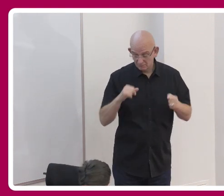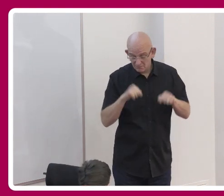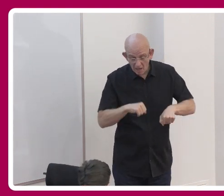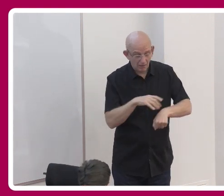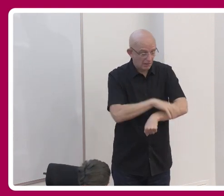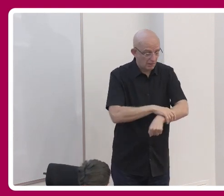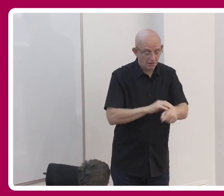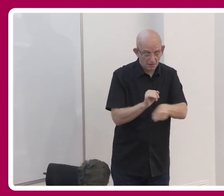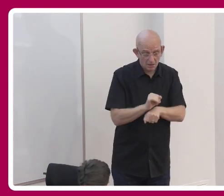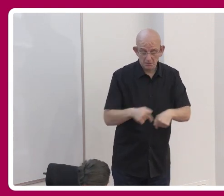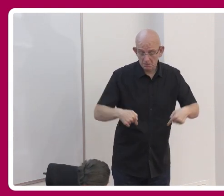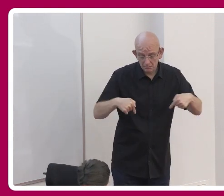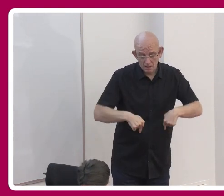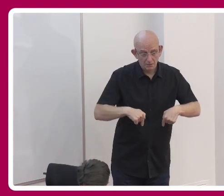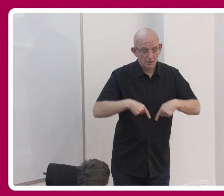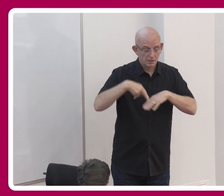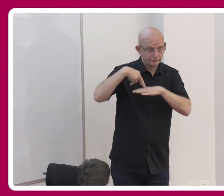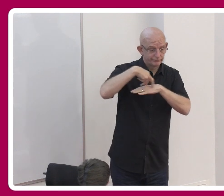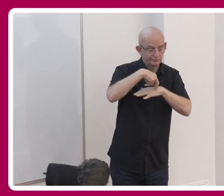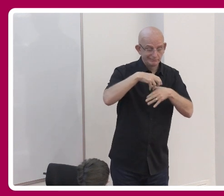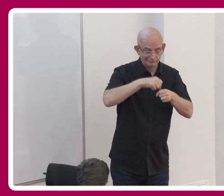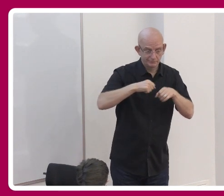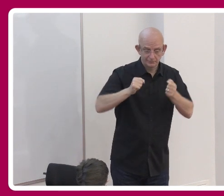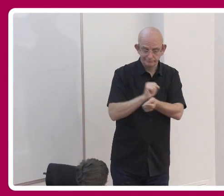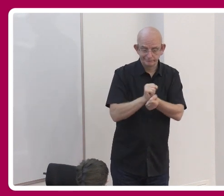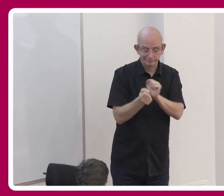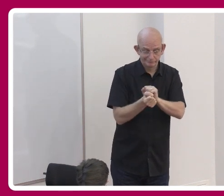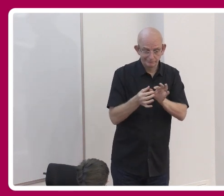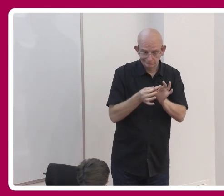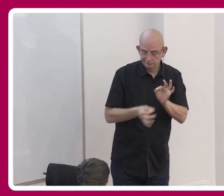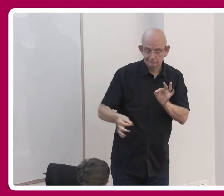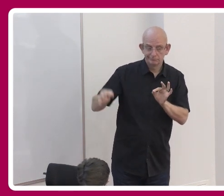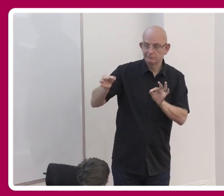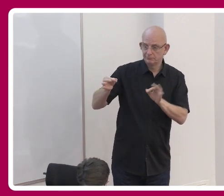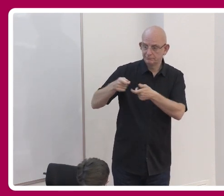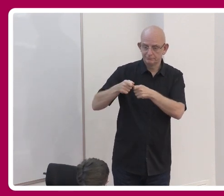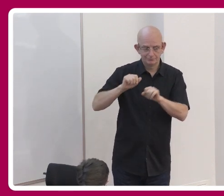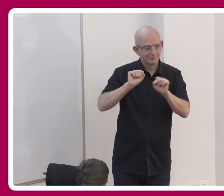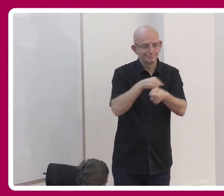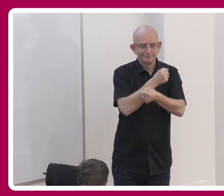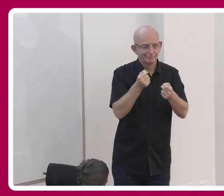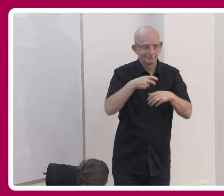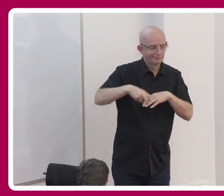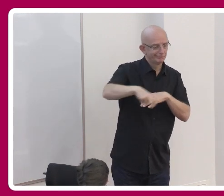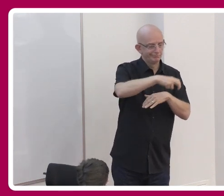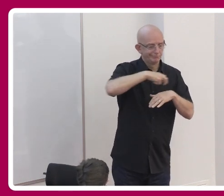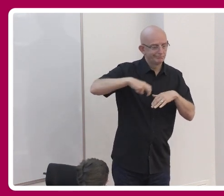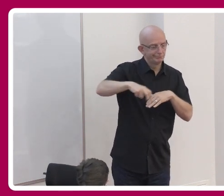Sometimes chains are used, actual metal chains, and it's typically